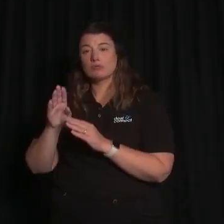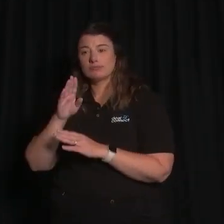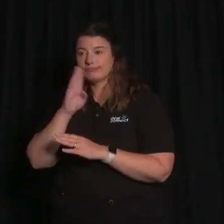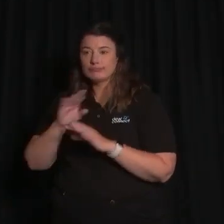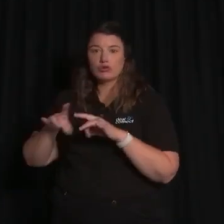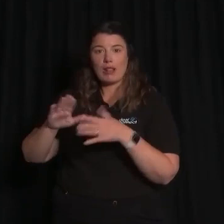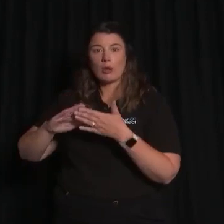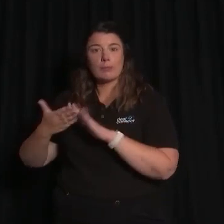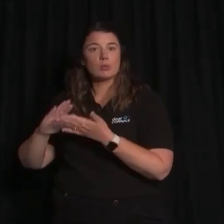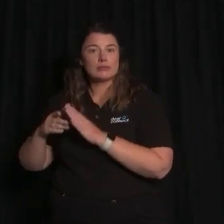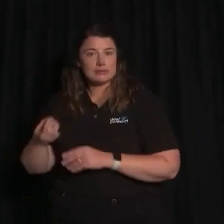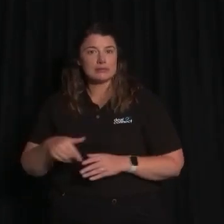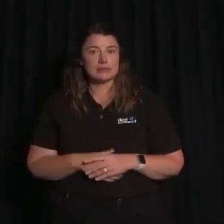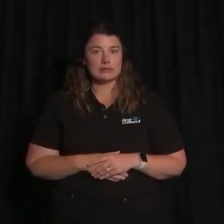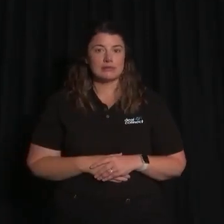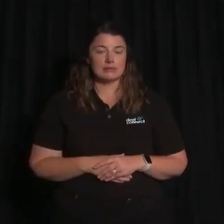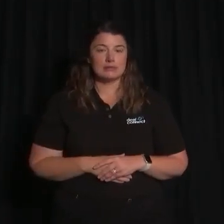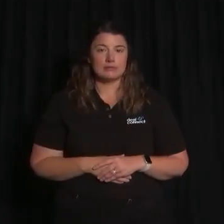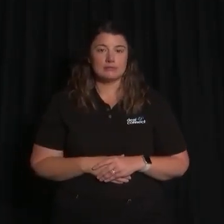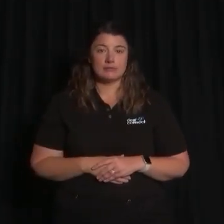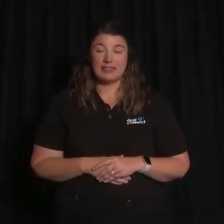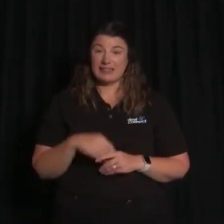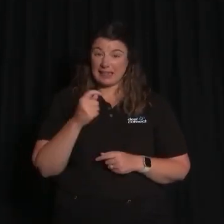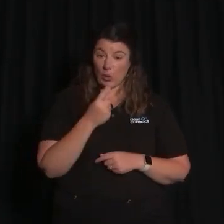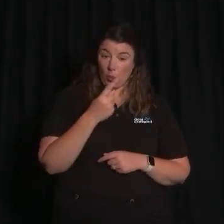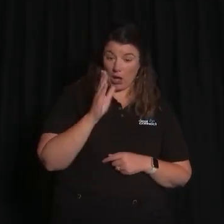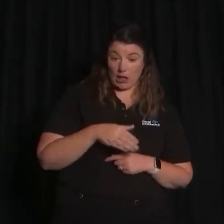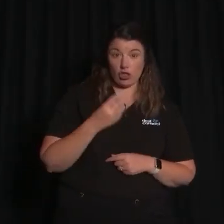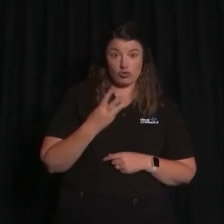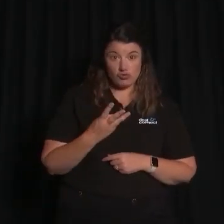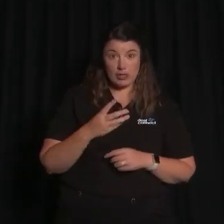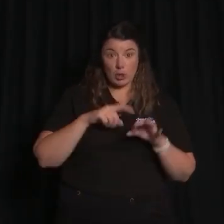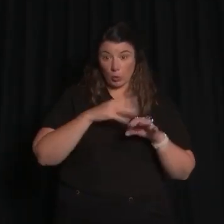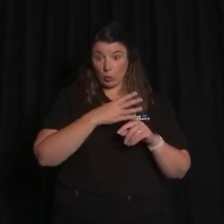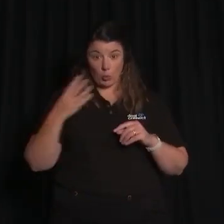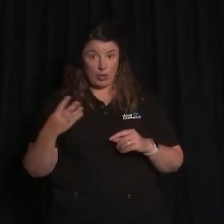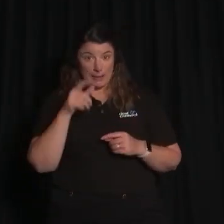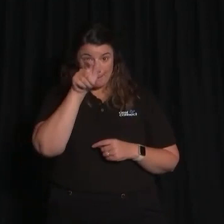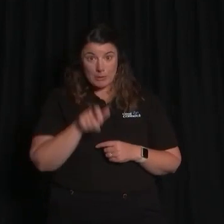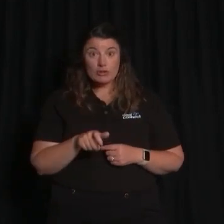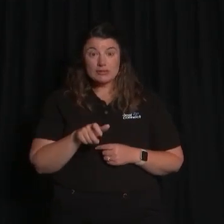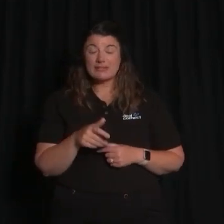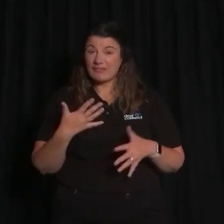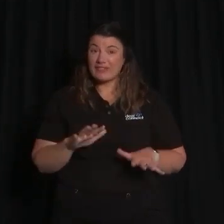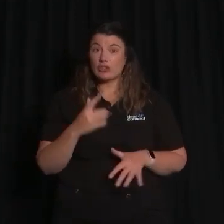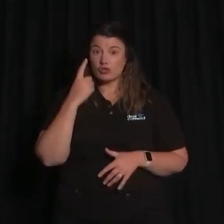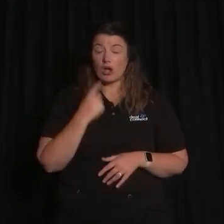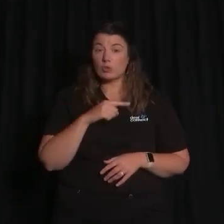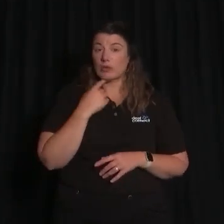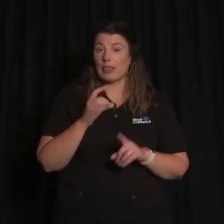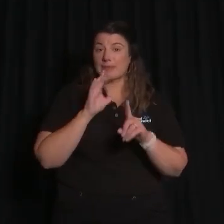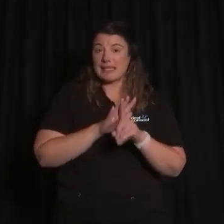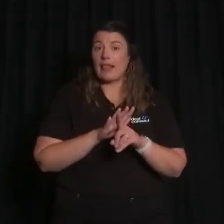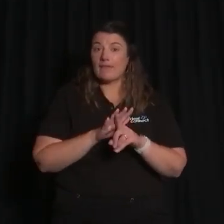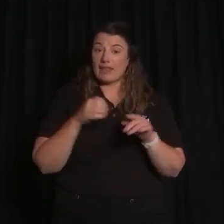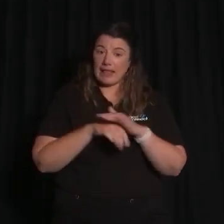right-hand side, you see 30.3%. That's nearly 1 in 3 LGBTIQ people had attempted suicide at some